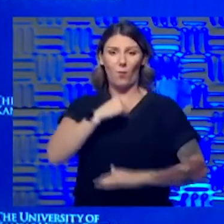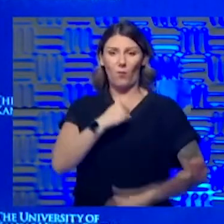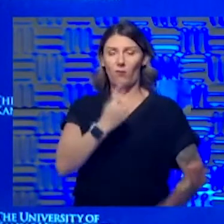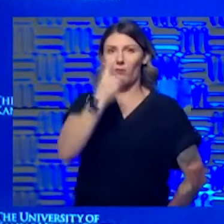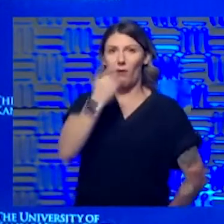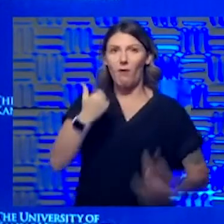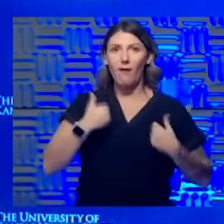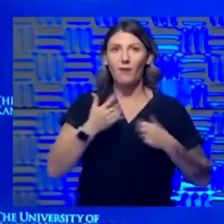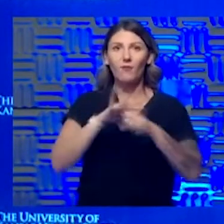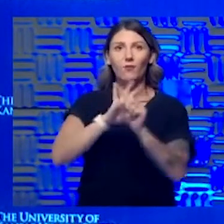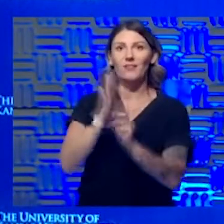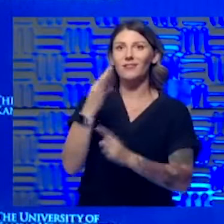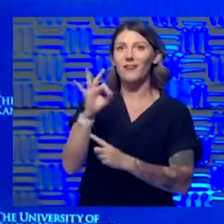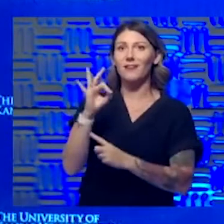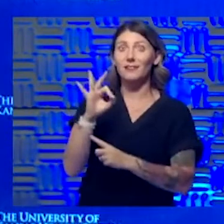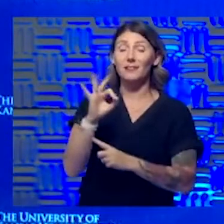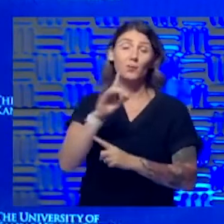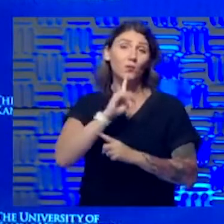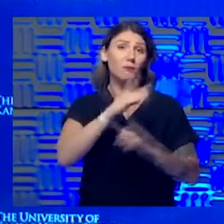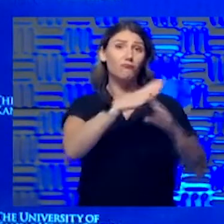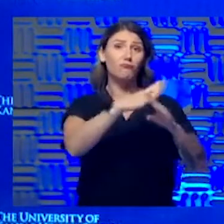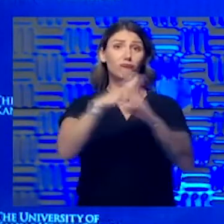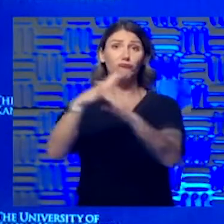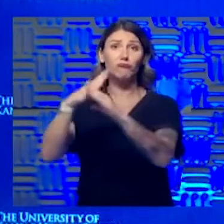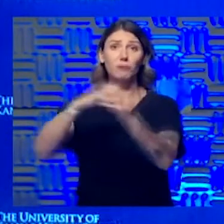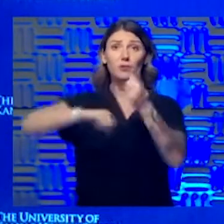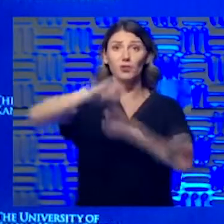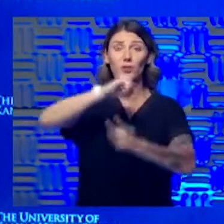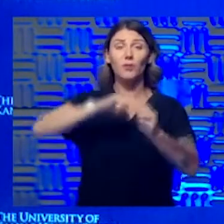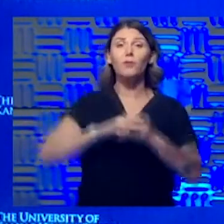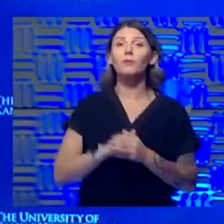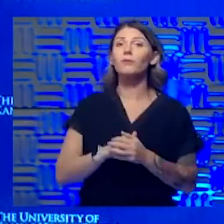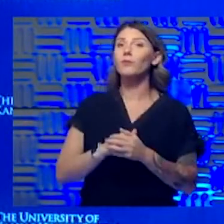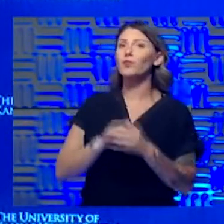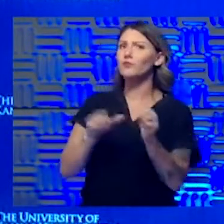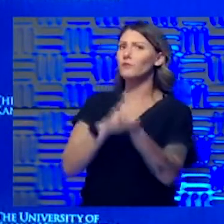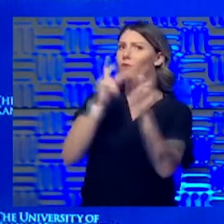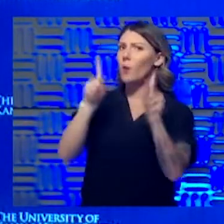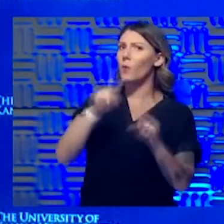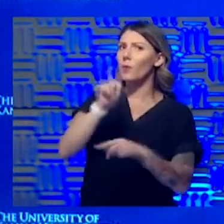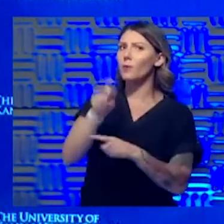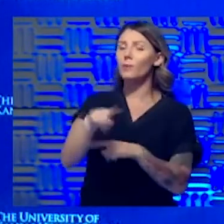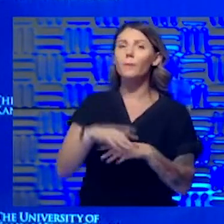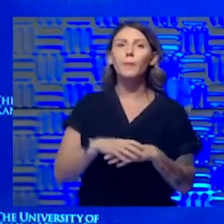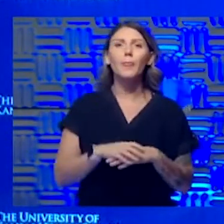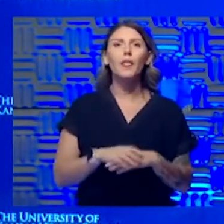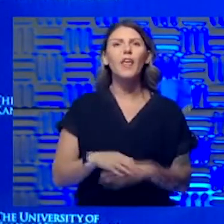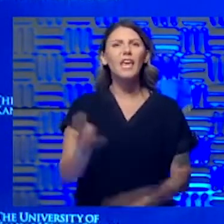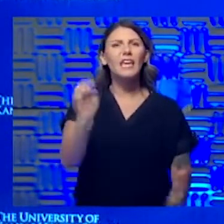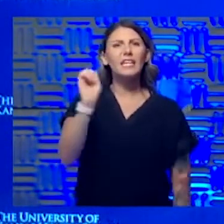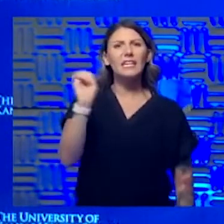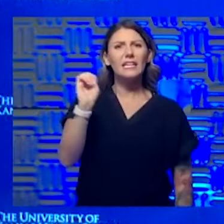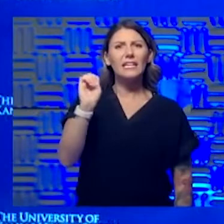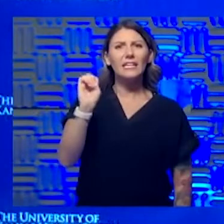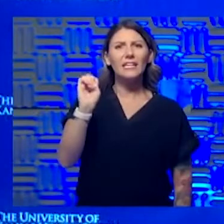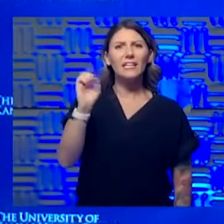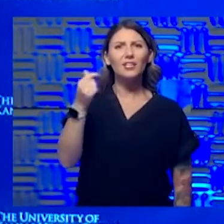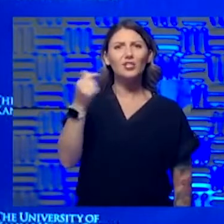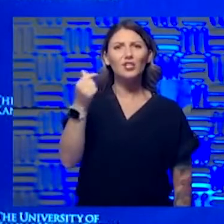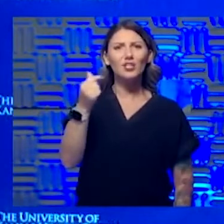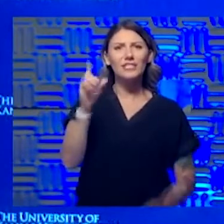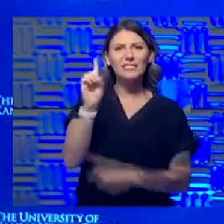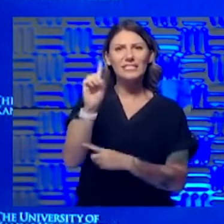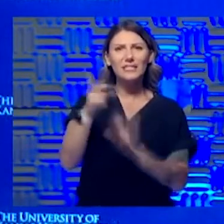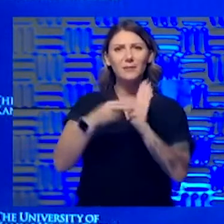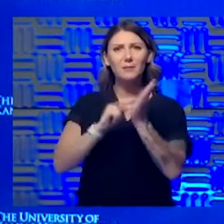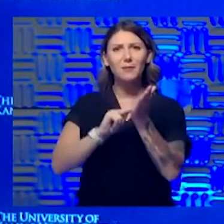And that's really to protect each other from that. A follow-up to that is, what is an EGD? That's when they take a scope,